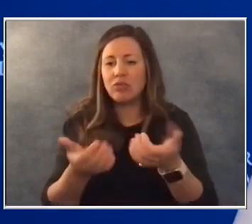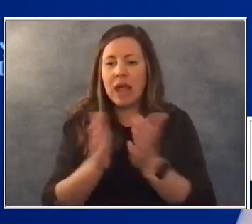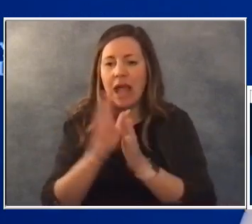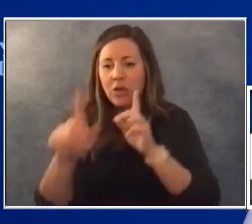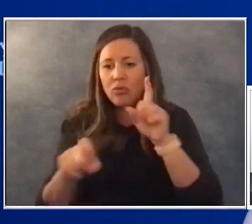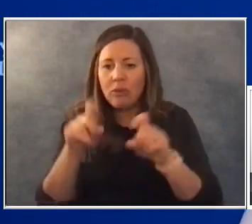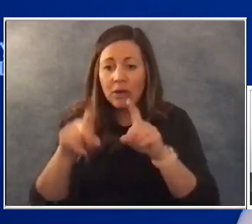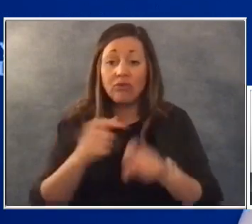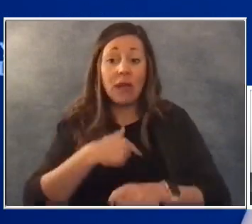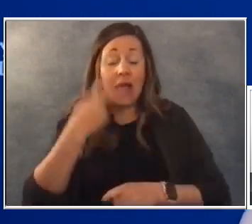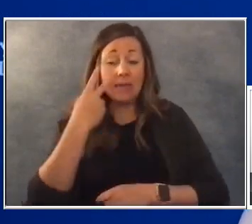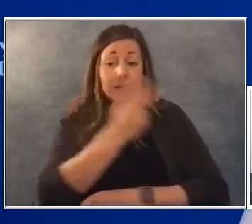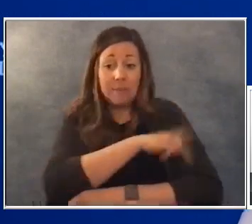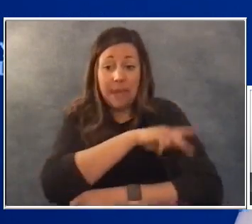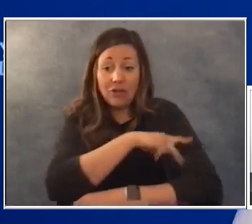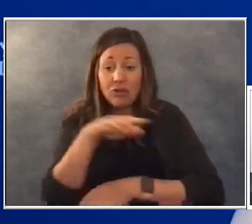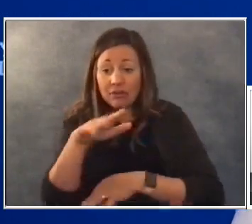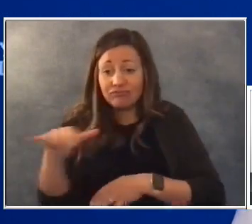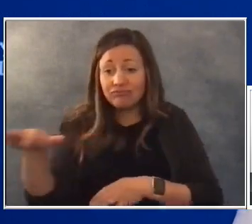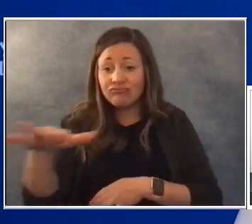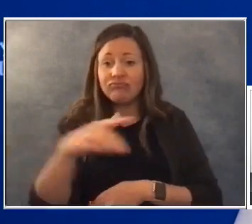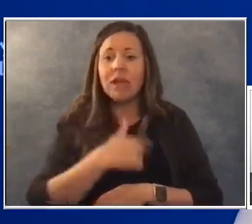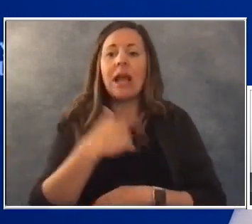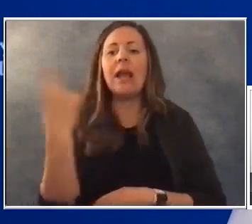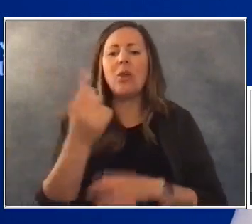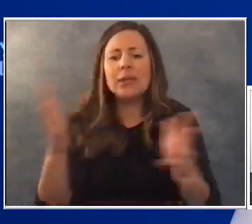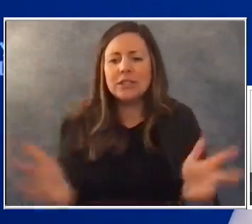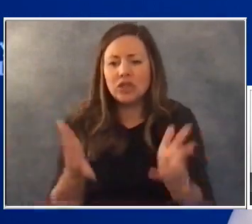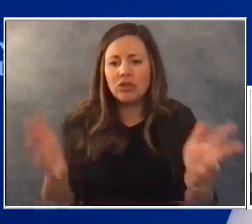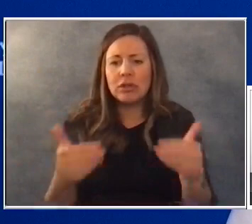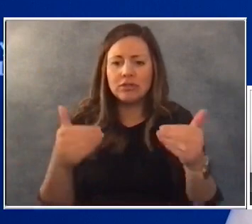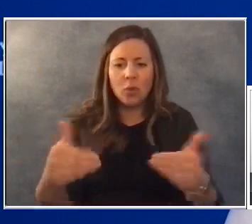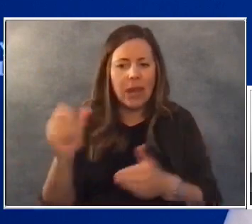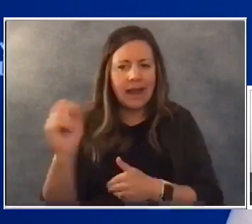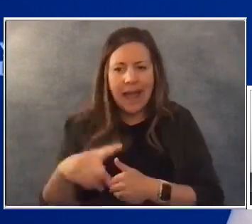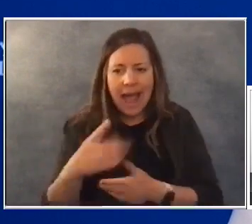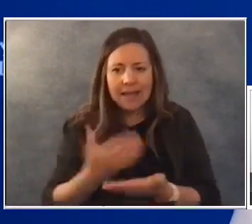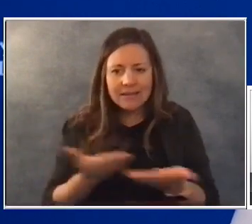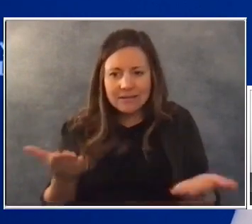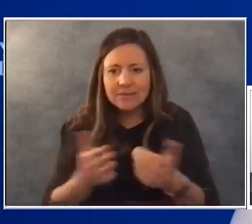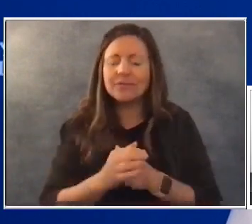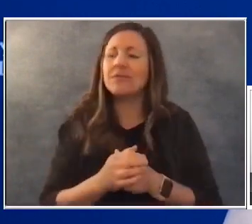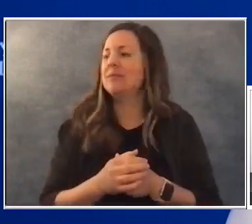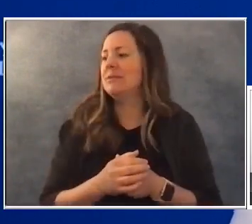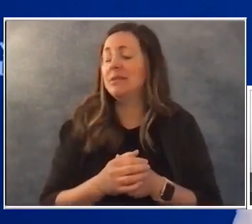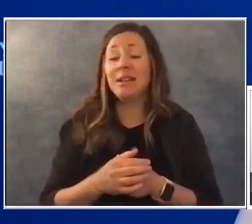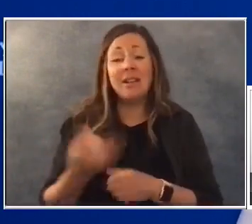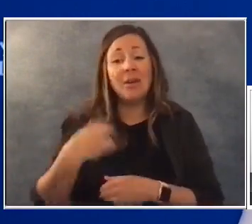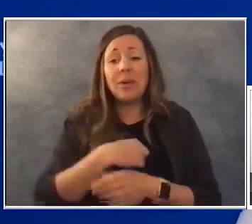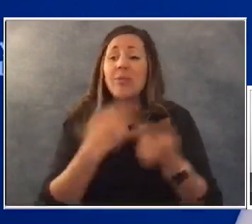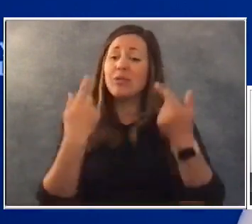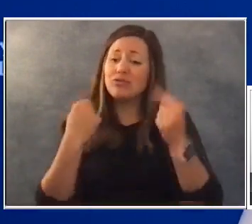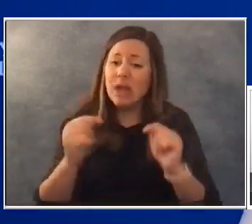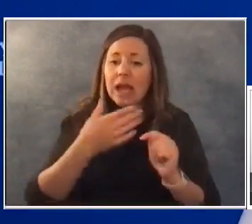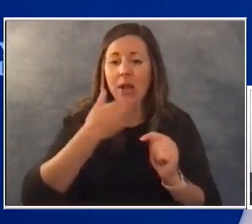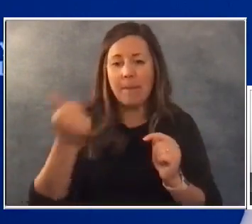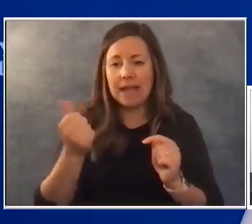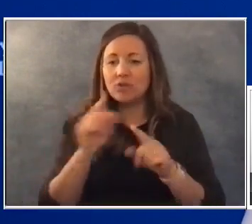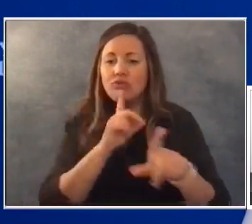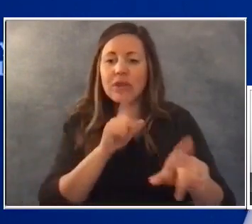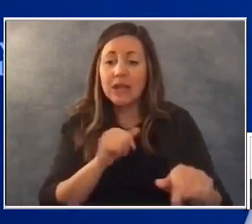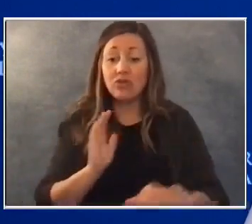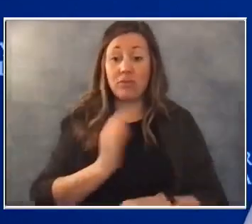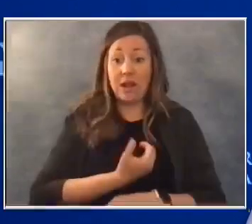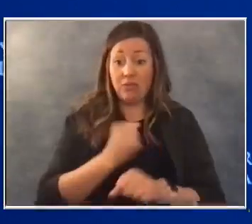in the hospital or in the clinic, I always encourage them to ask questions. Continue to ask questions. We will try to give you the best answer. Our job is to give